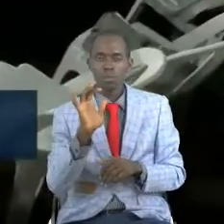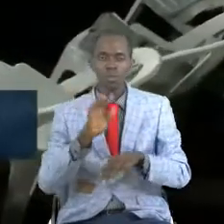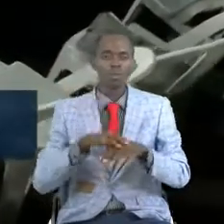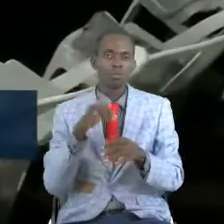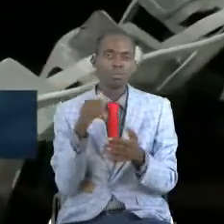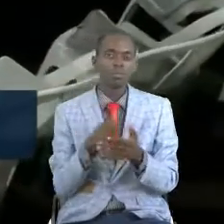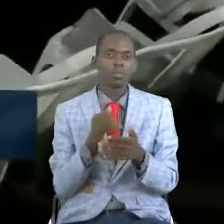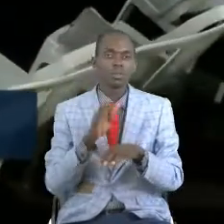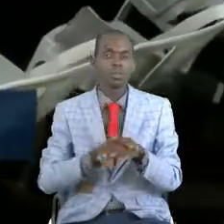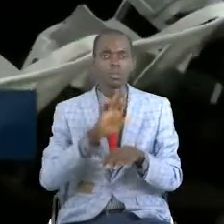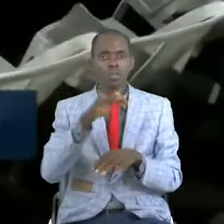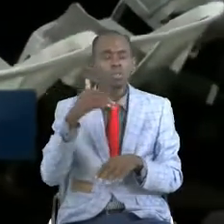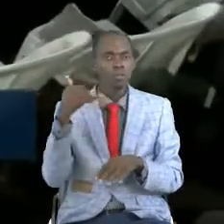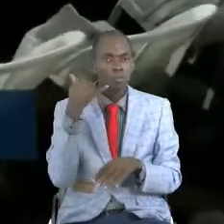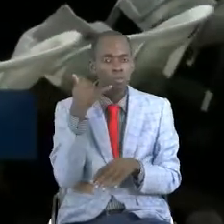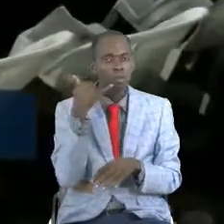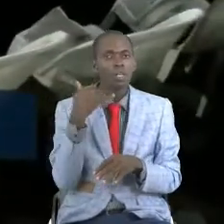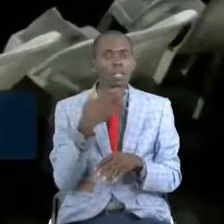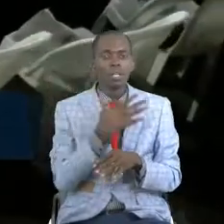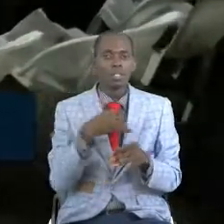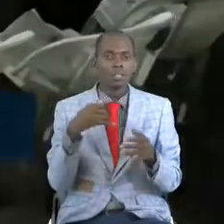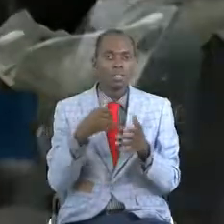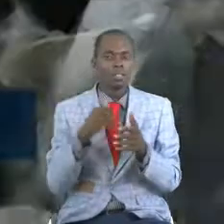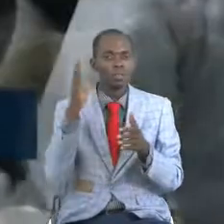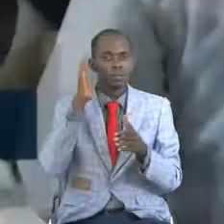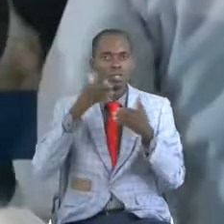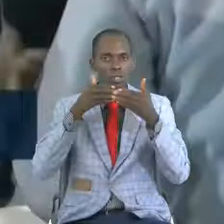And it will take you straight to us here.